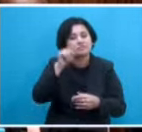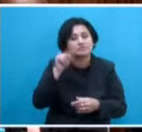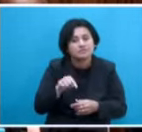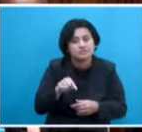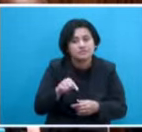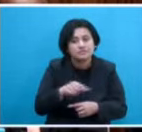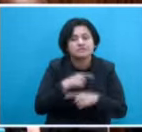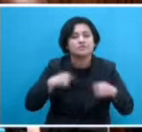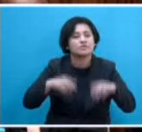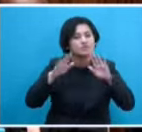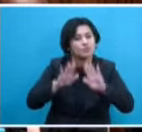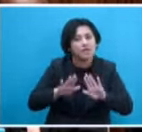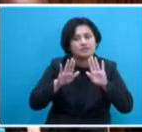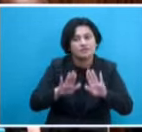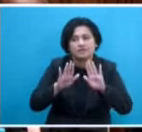Waiting.